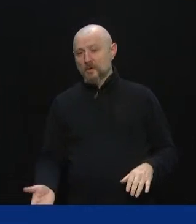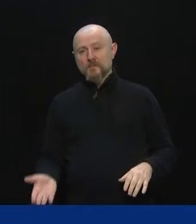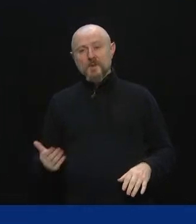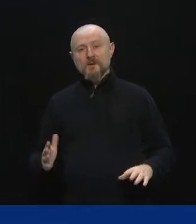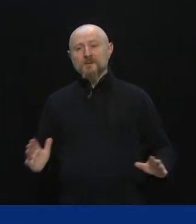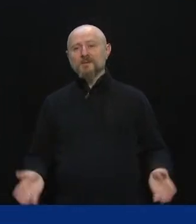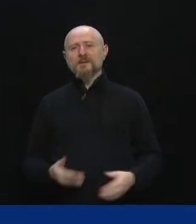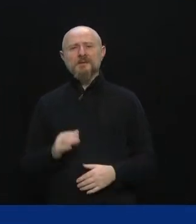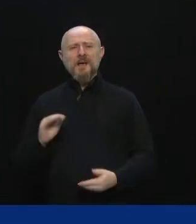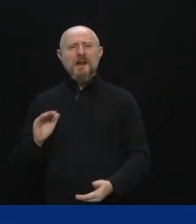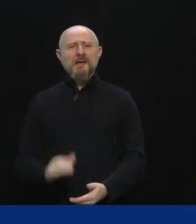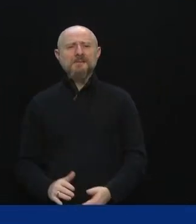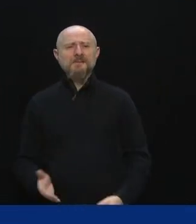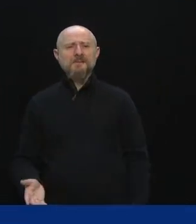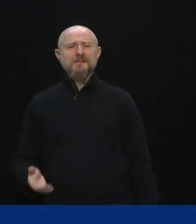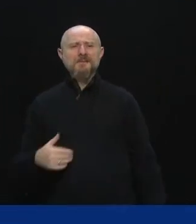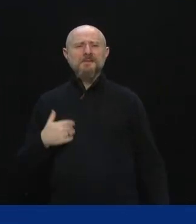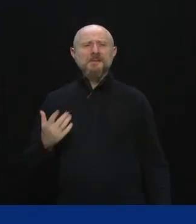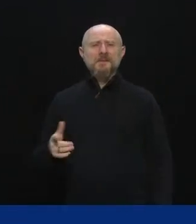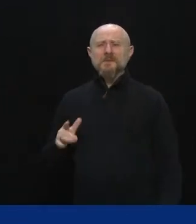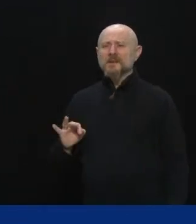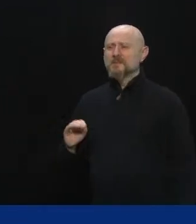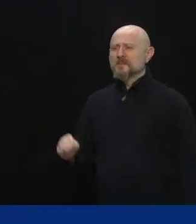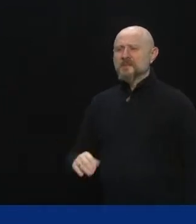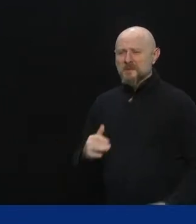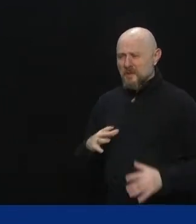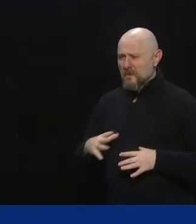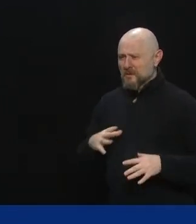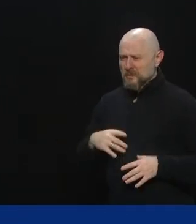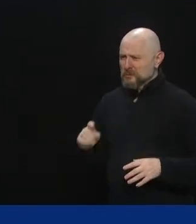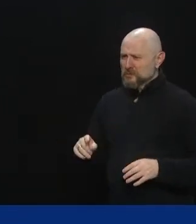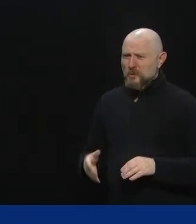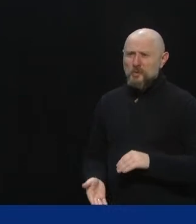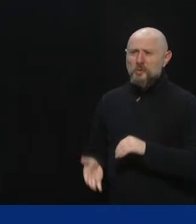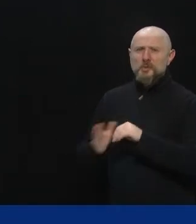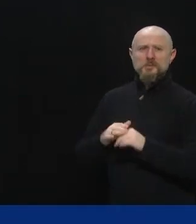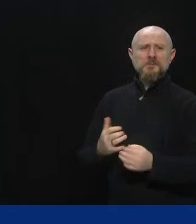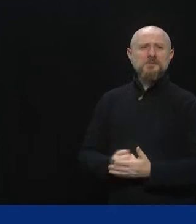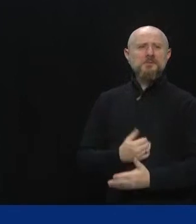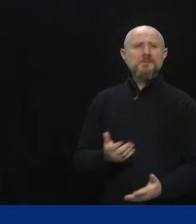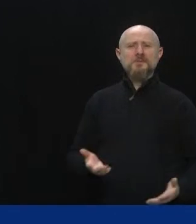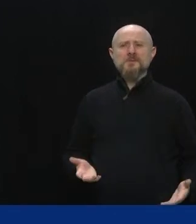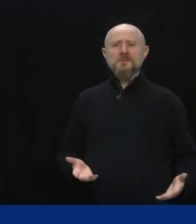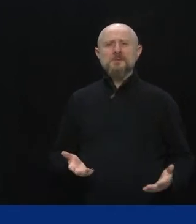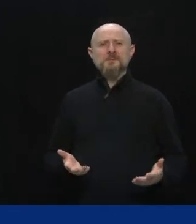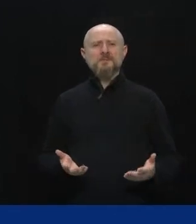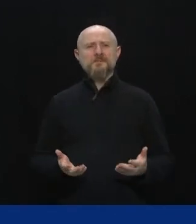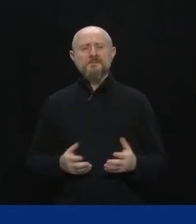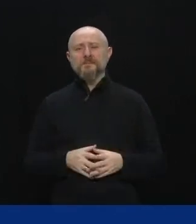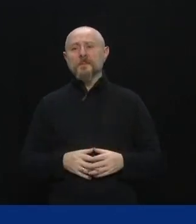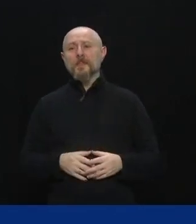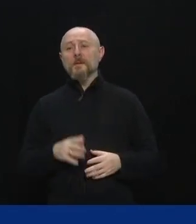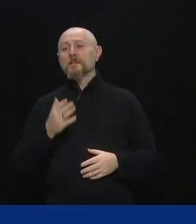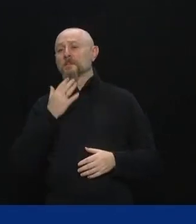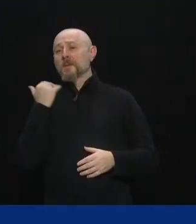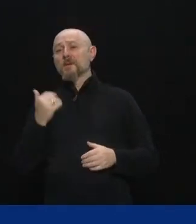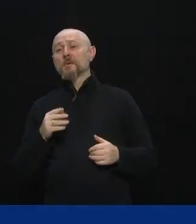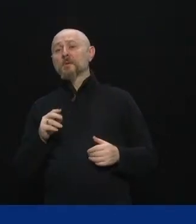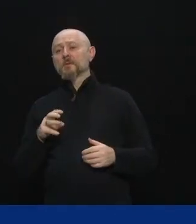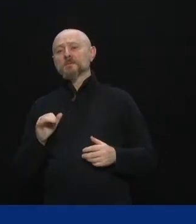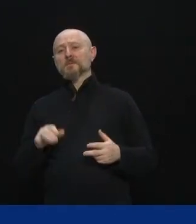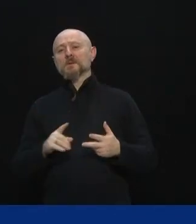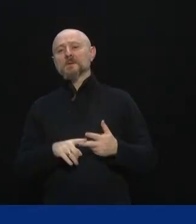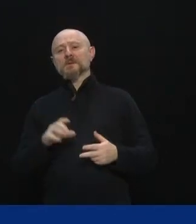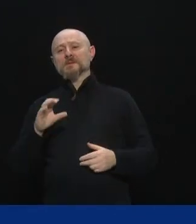whole holiday to do it. Now we can get more kids vaccinated. We've had the ability to do this. But the best news I've heard is that the CDC is